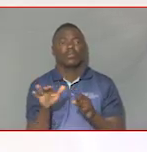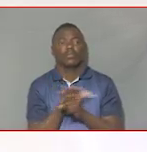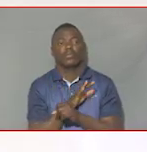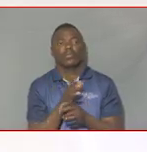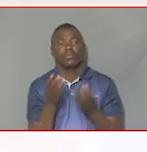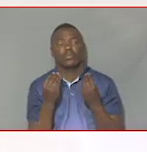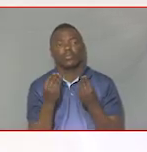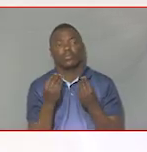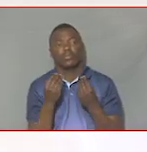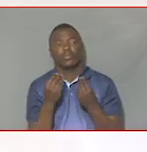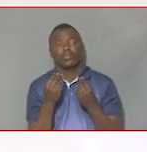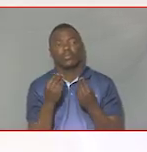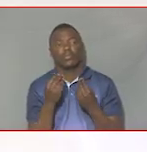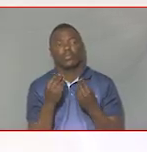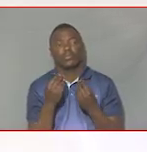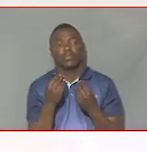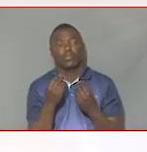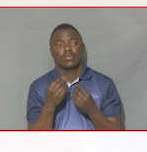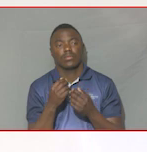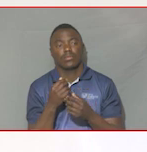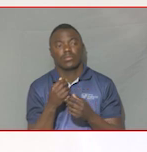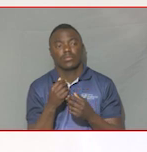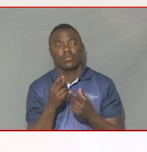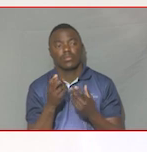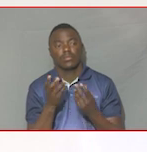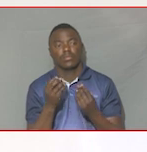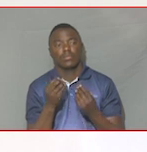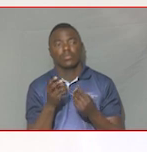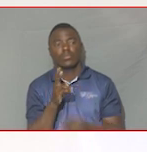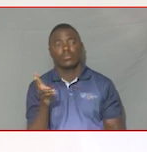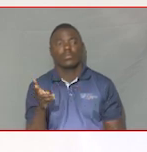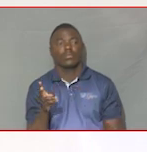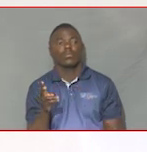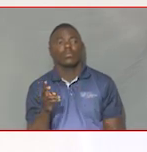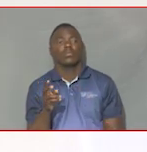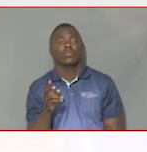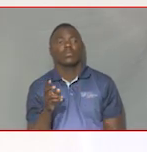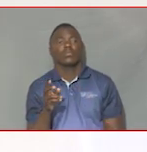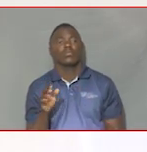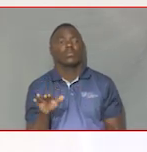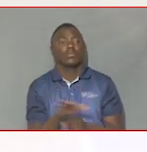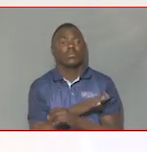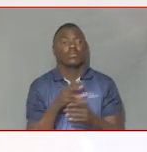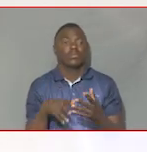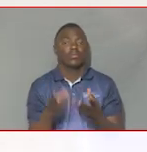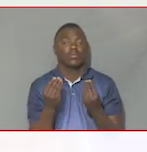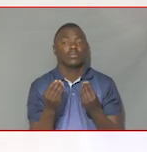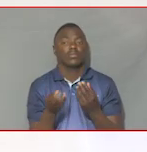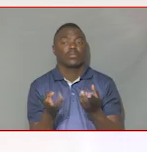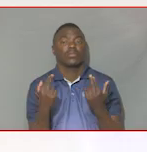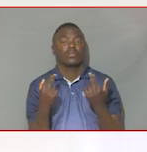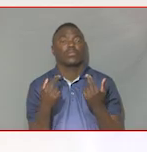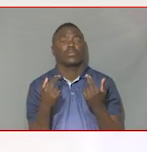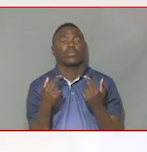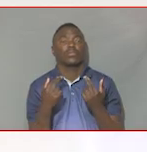outcomes, correct? Yay, people, the numbers may be repeated. So if I say the total possible outcomes, that is not